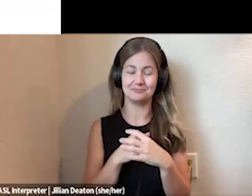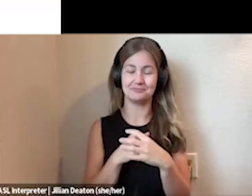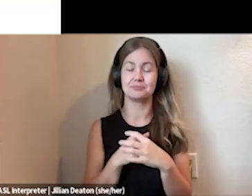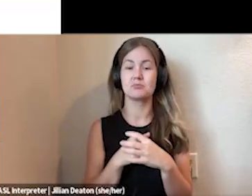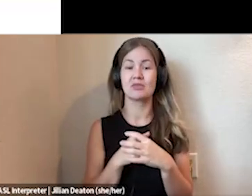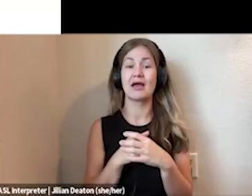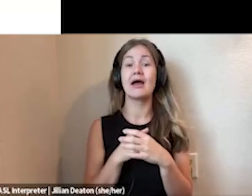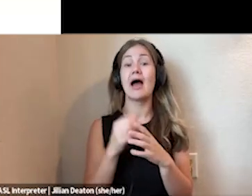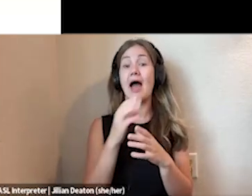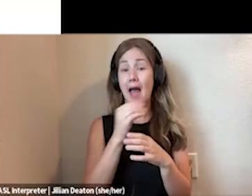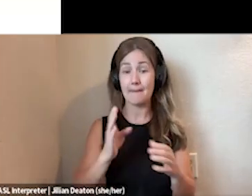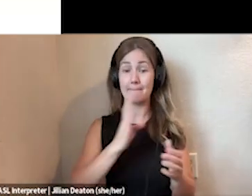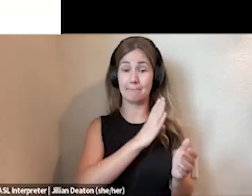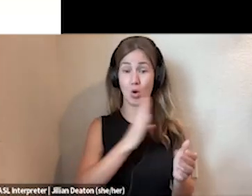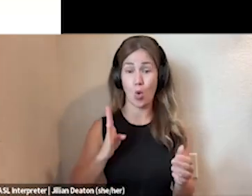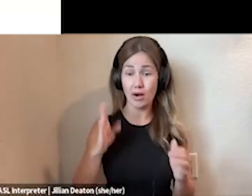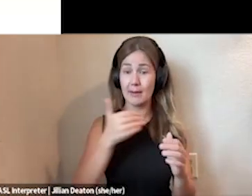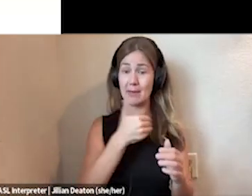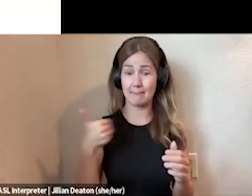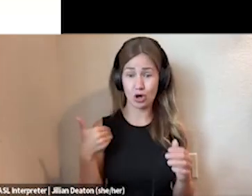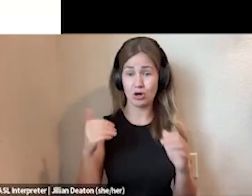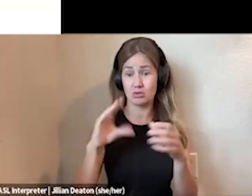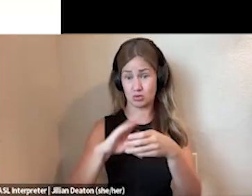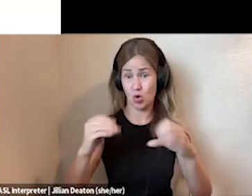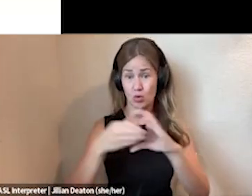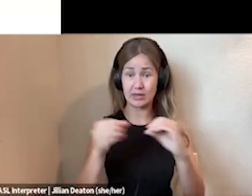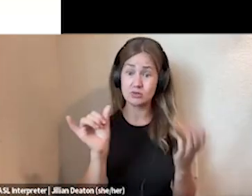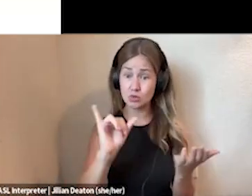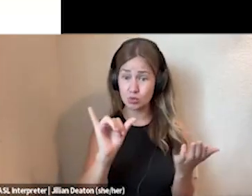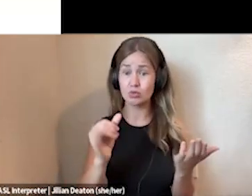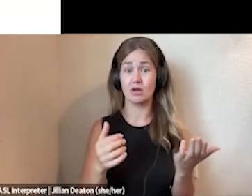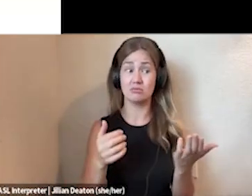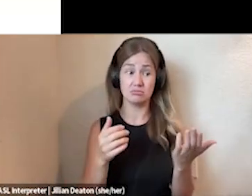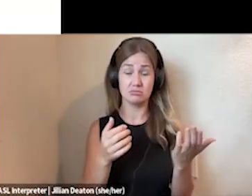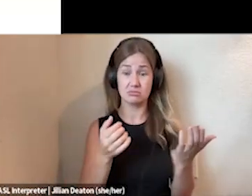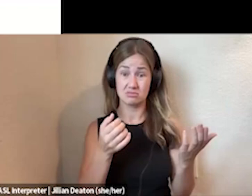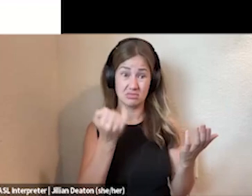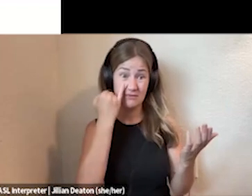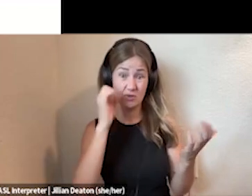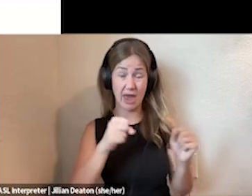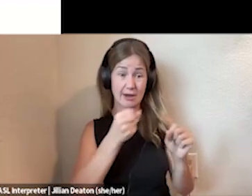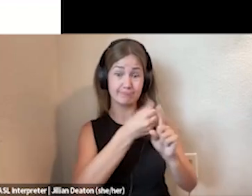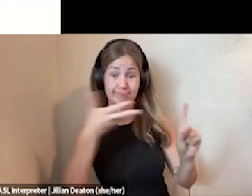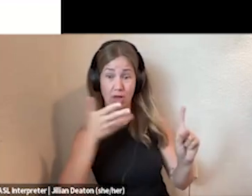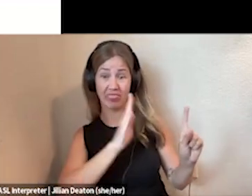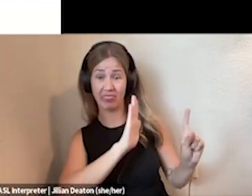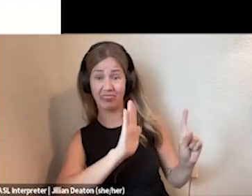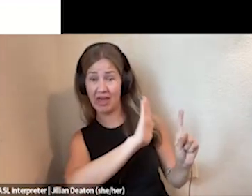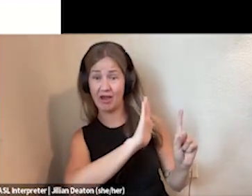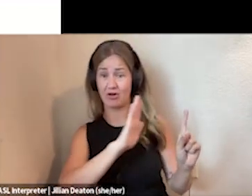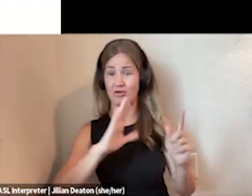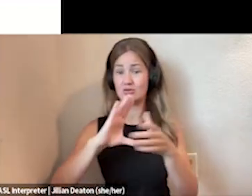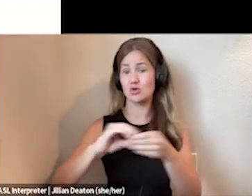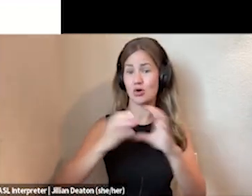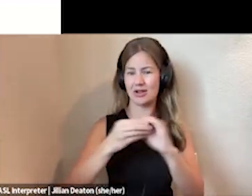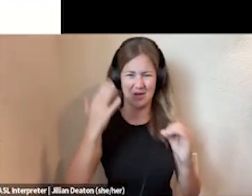I think also board members' story, if you do have an active board, helping them tell their story more effectively. Why did they agree to